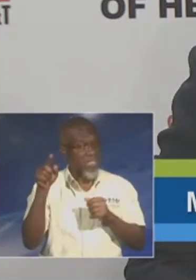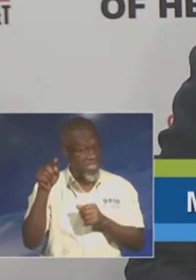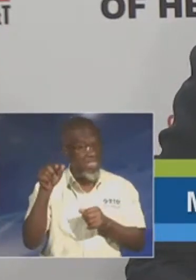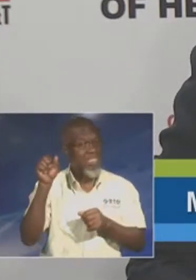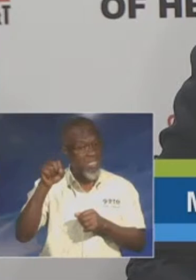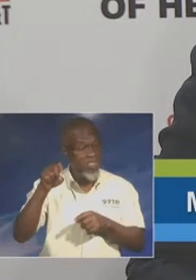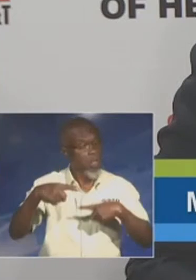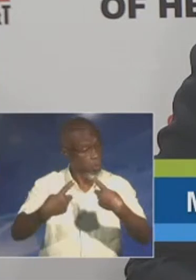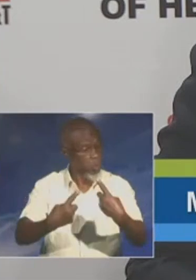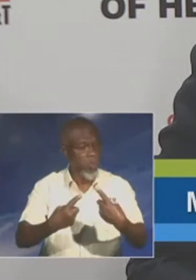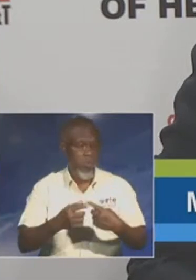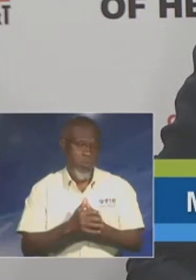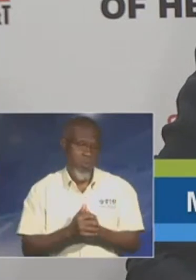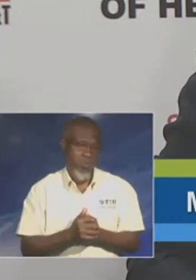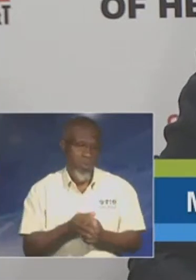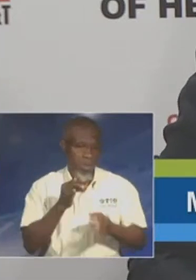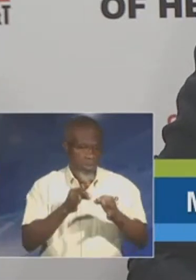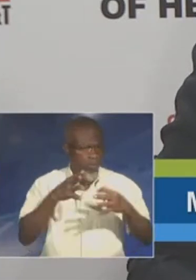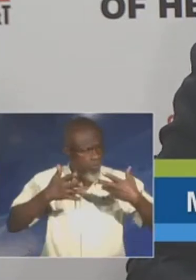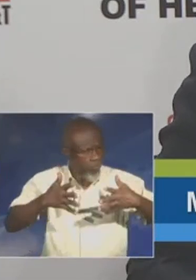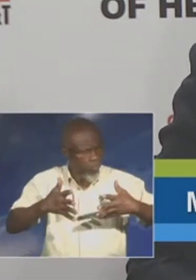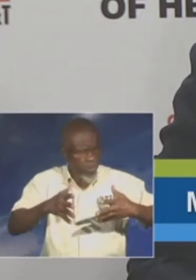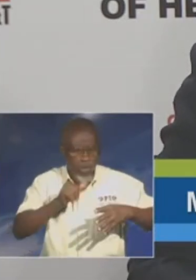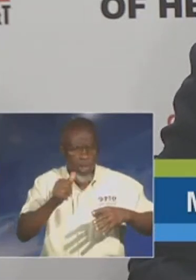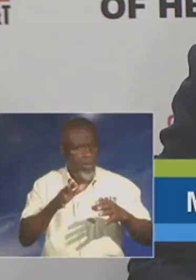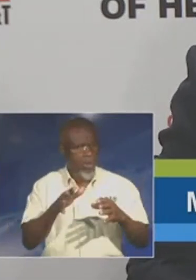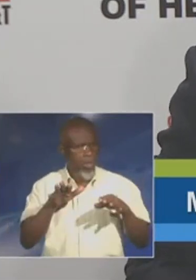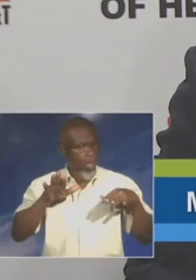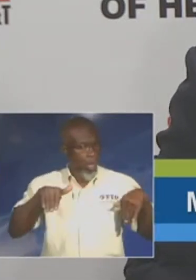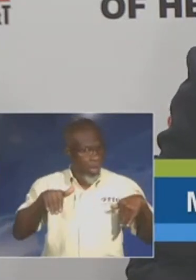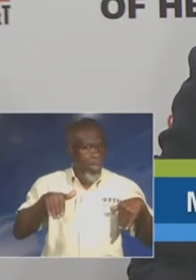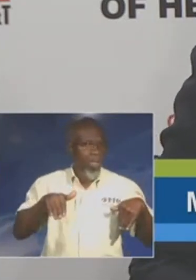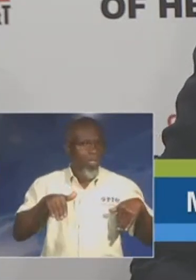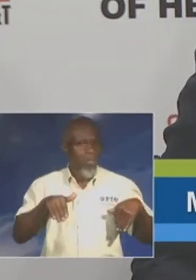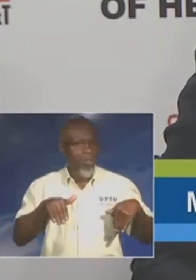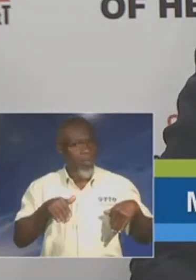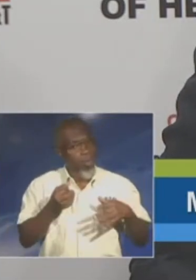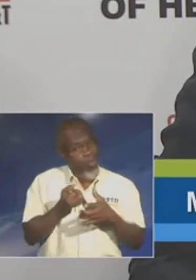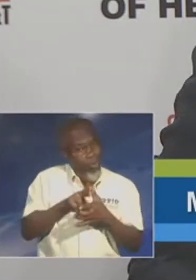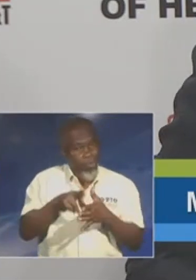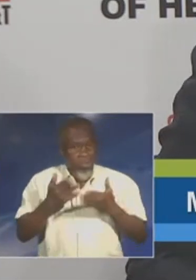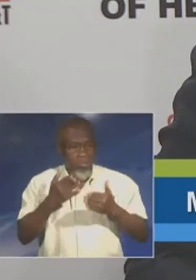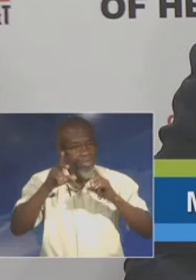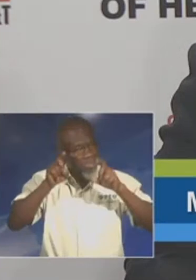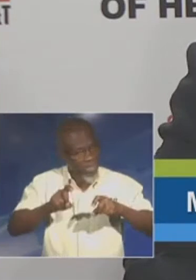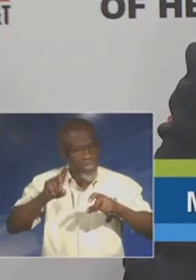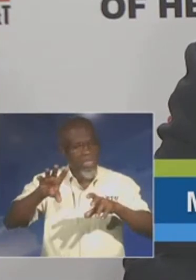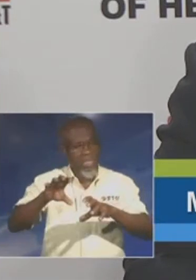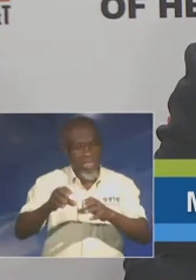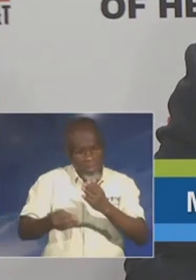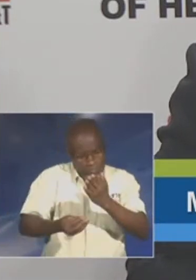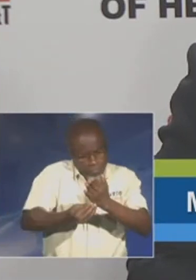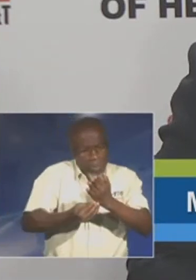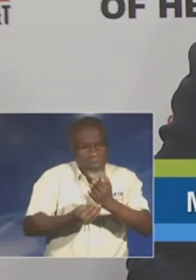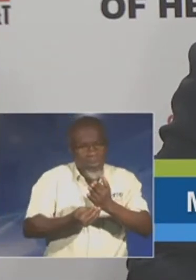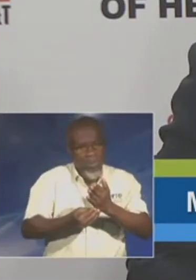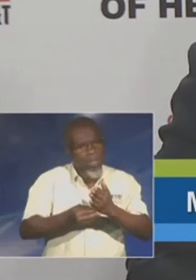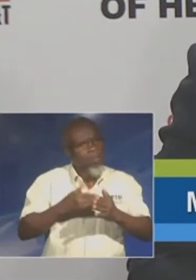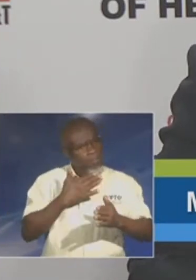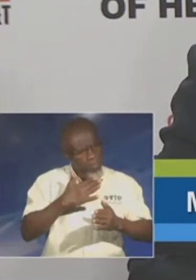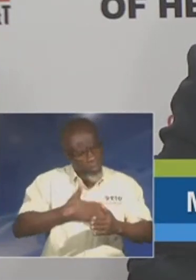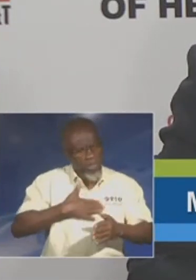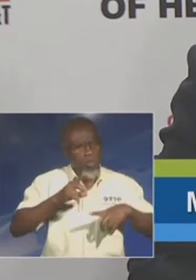your vaccination, COVID-19 as yet, or are due for a booster, please get yours now. Don't